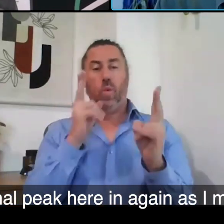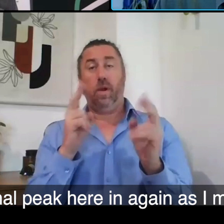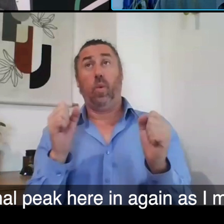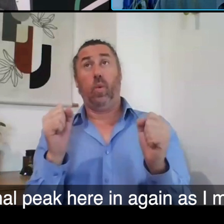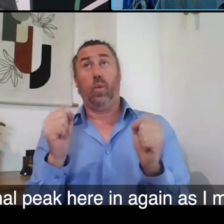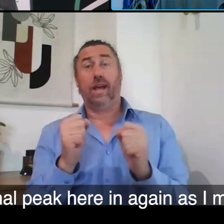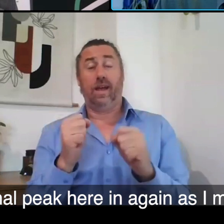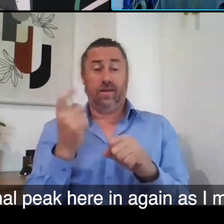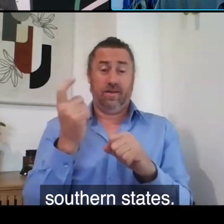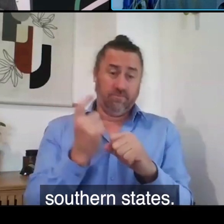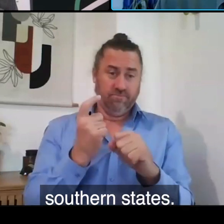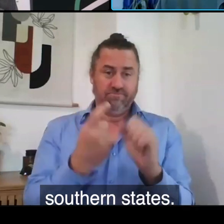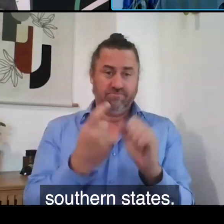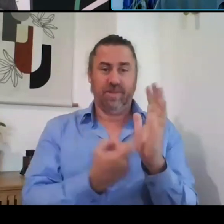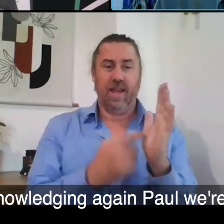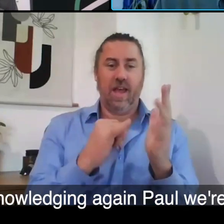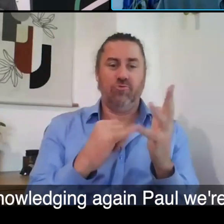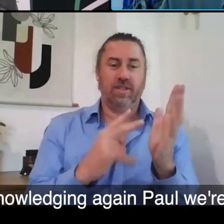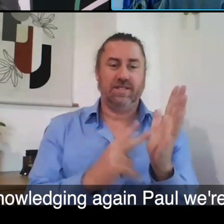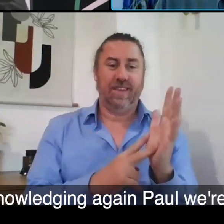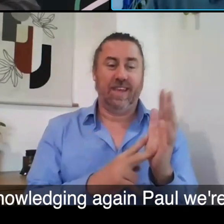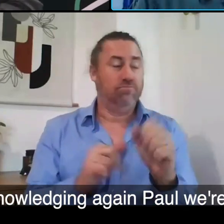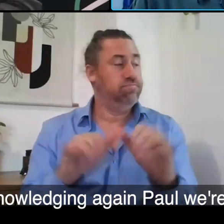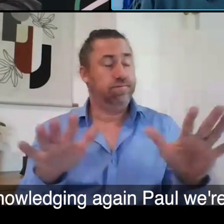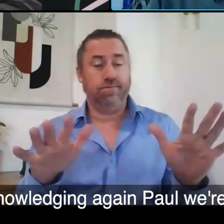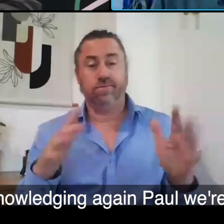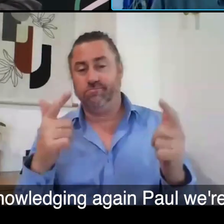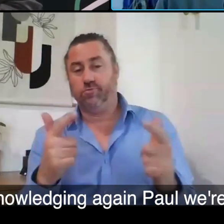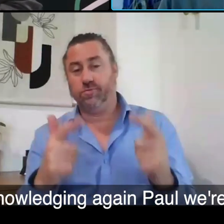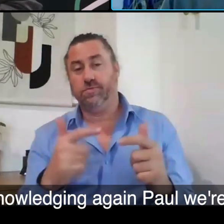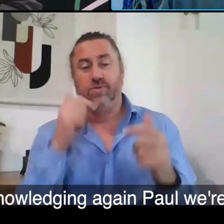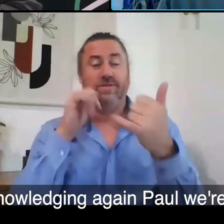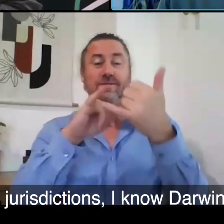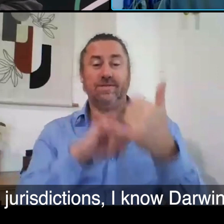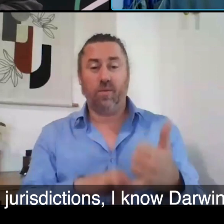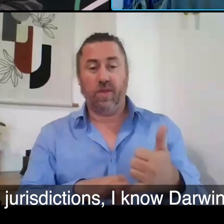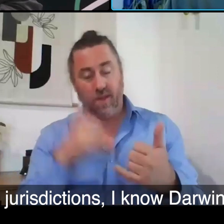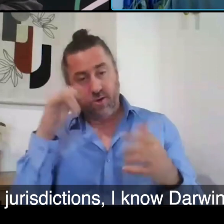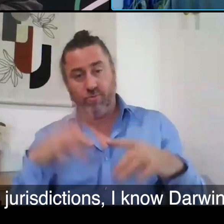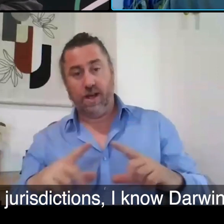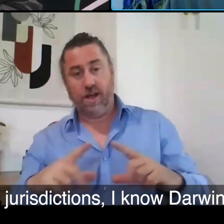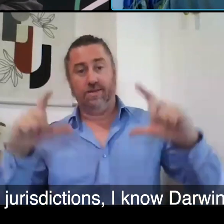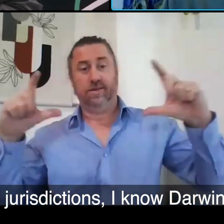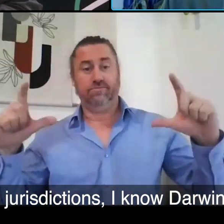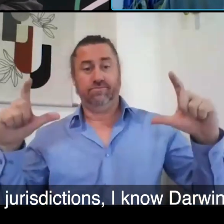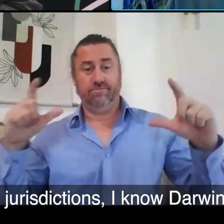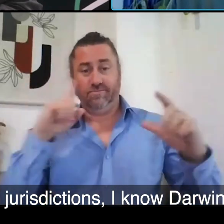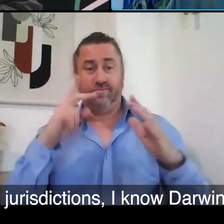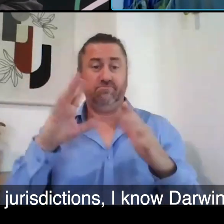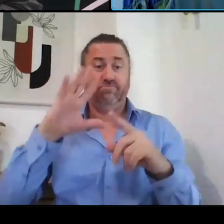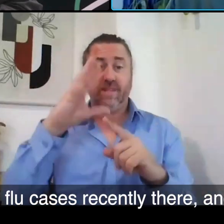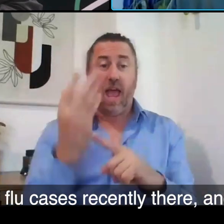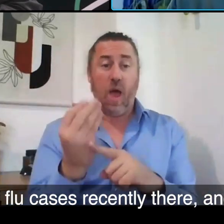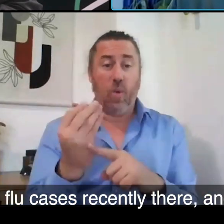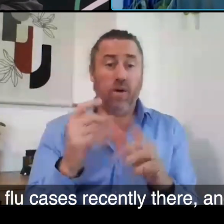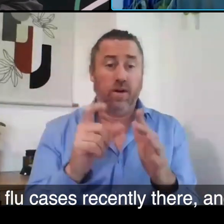here in, again, as I mentioned, the southern states. But I think acknowledging, and again, Paul, we're a big country, the northern, jurisdictions. I know Darwin in